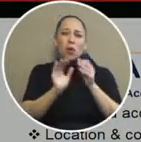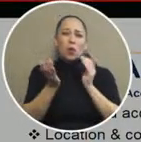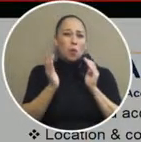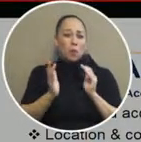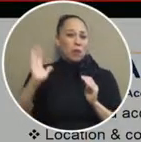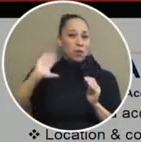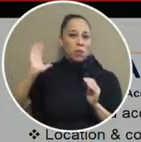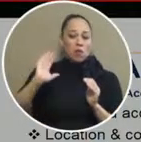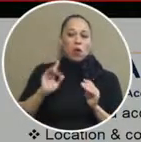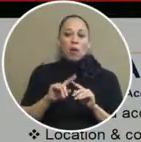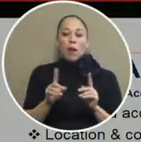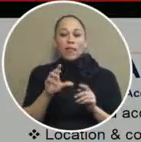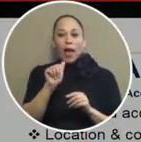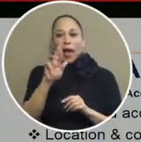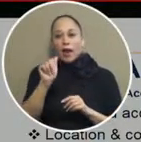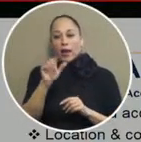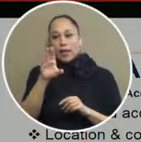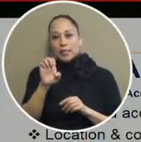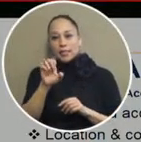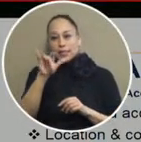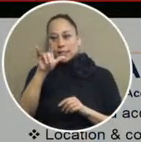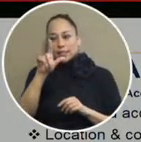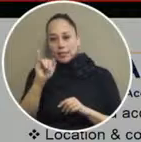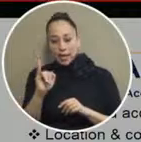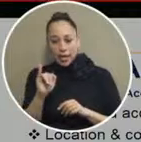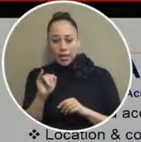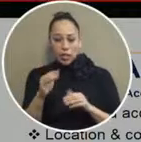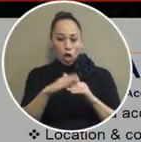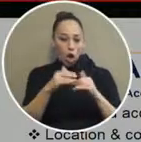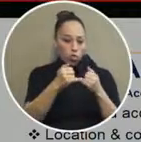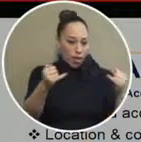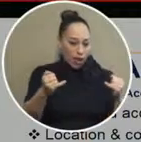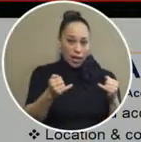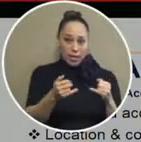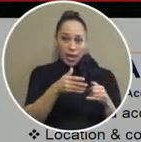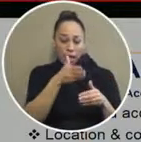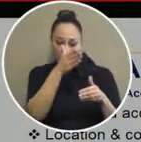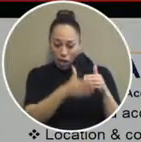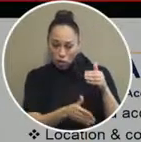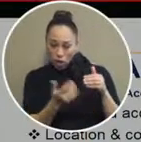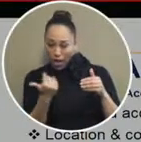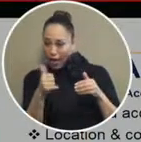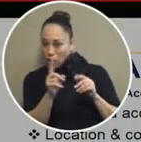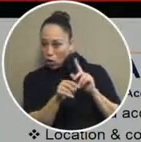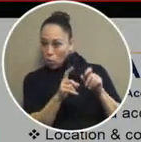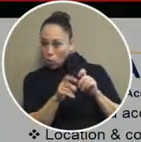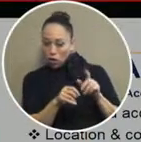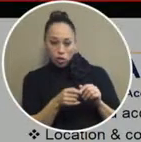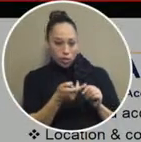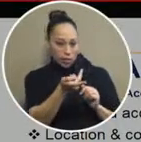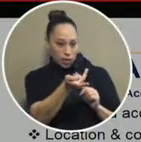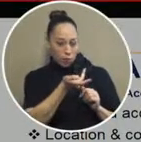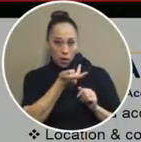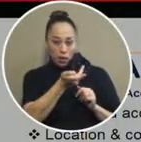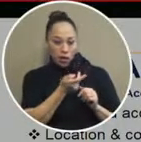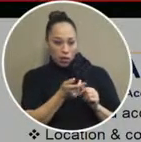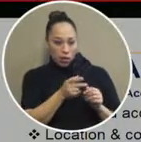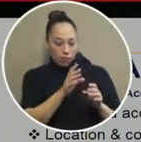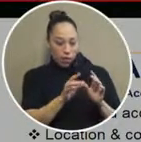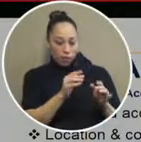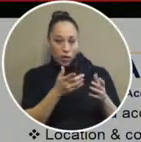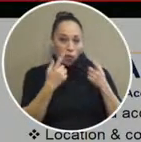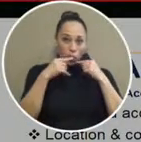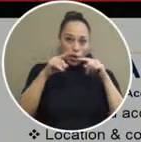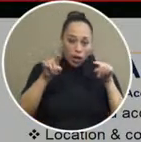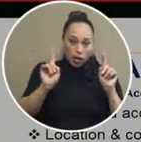know that Araceli is on the line. If there's any questions at the end of all of this presentation, I think she and I can kind of tag team and